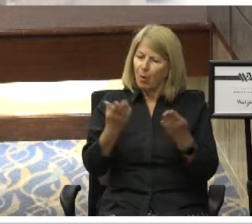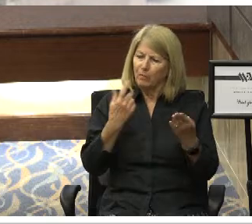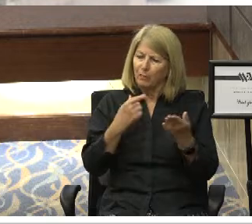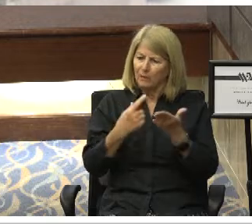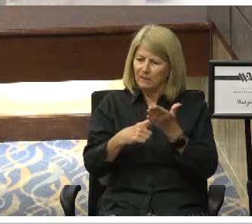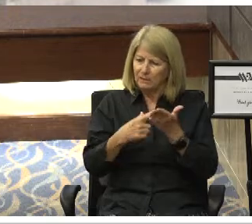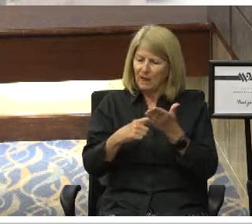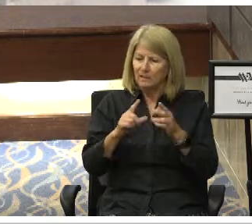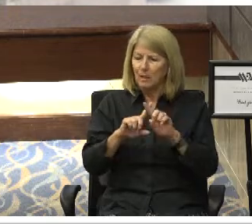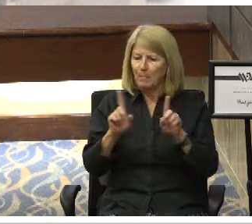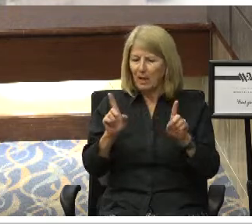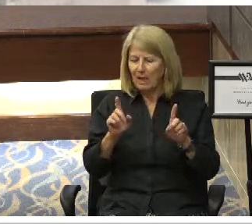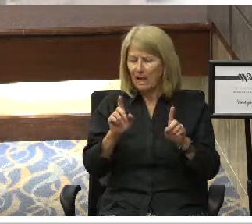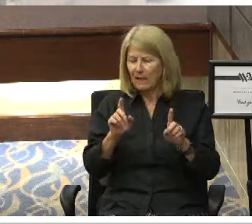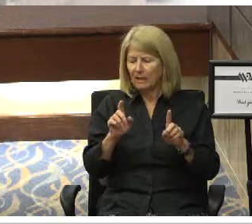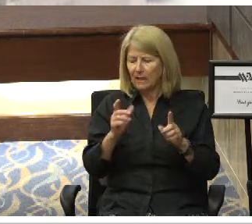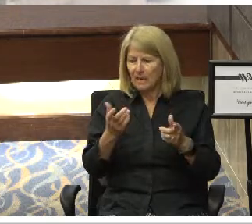then